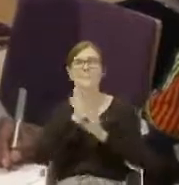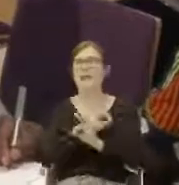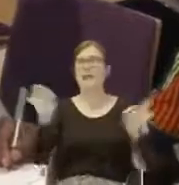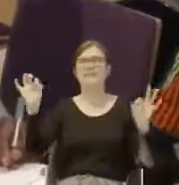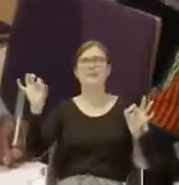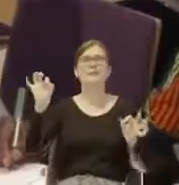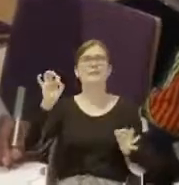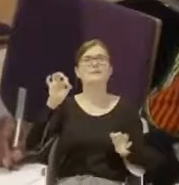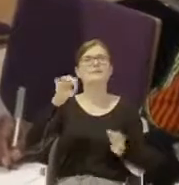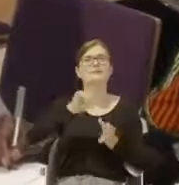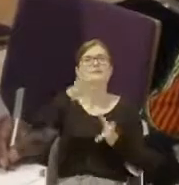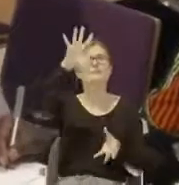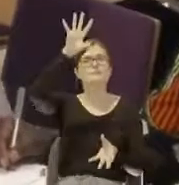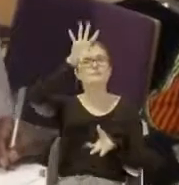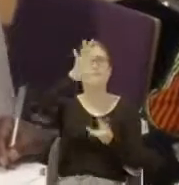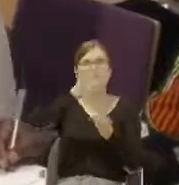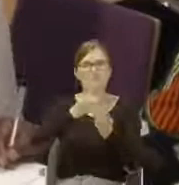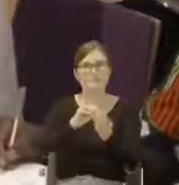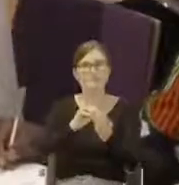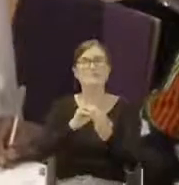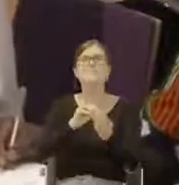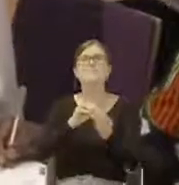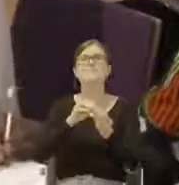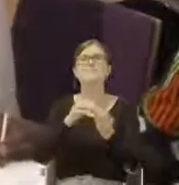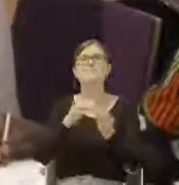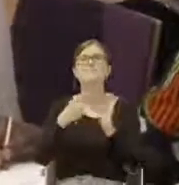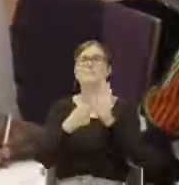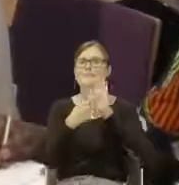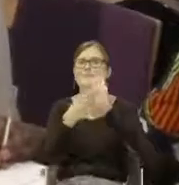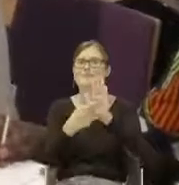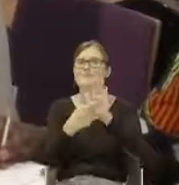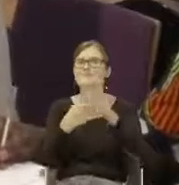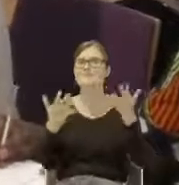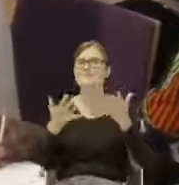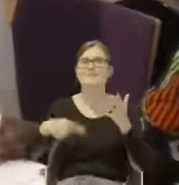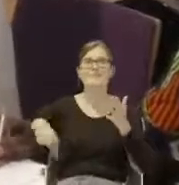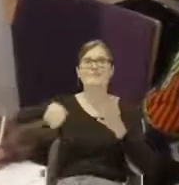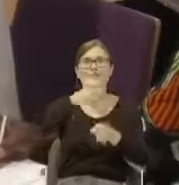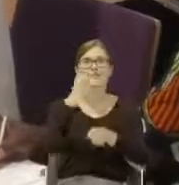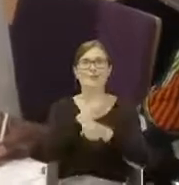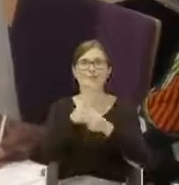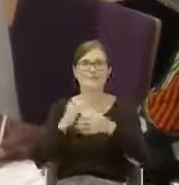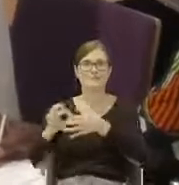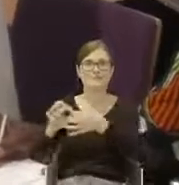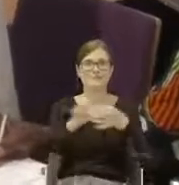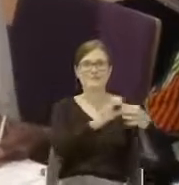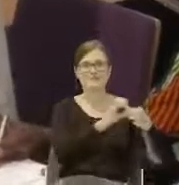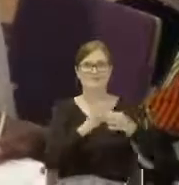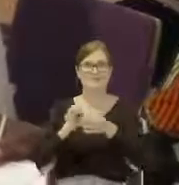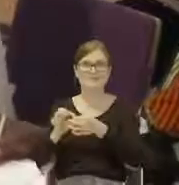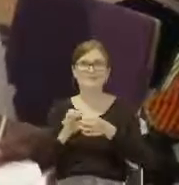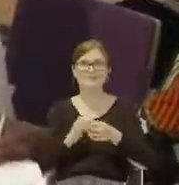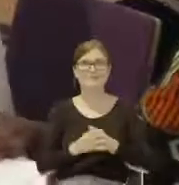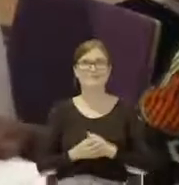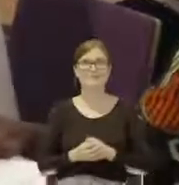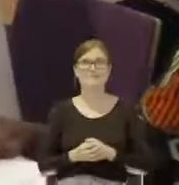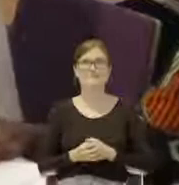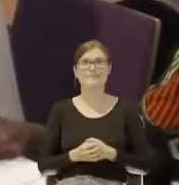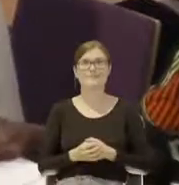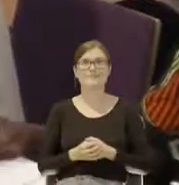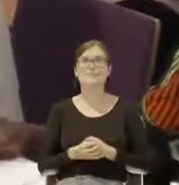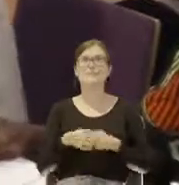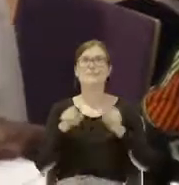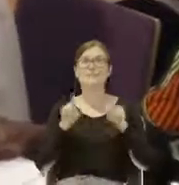about co-creating and being critical with one another and seeing how far subsidiarity needs to go, right?